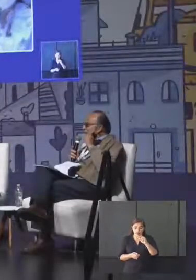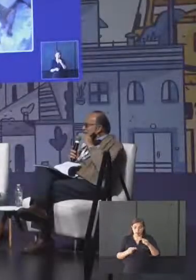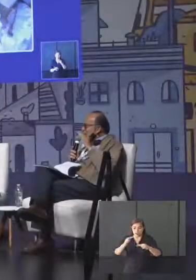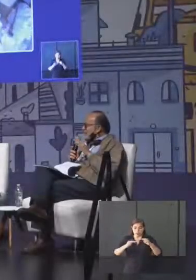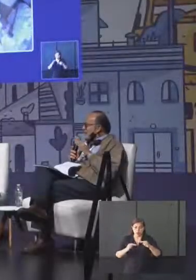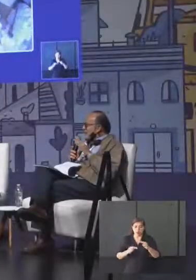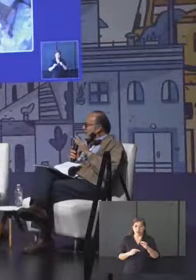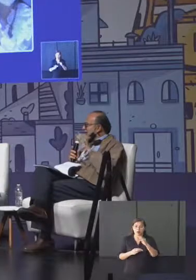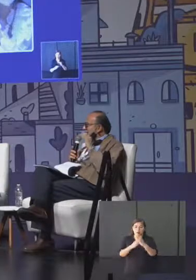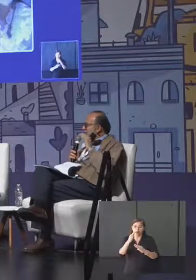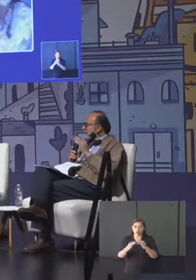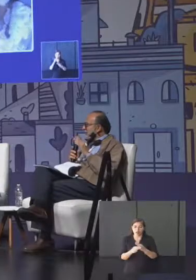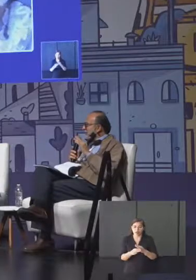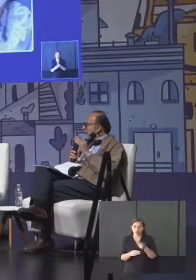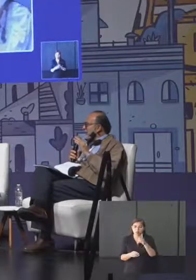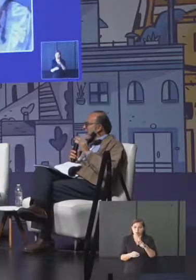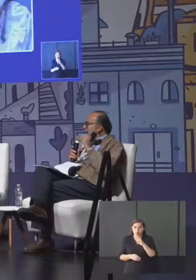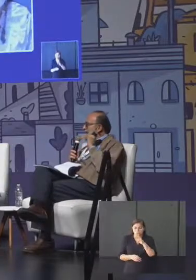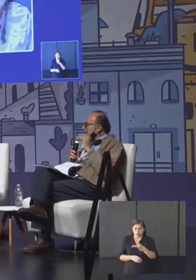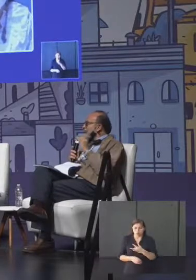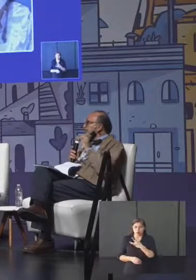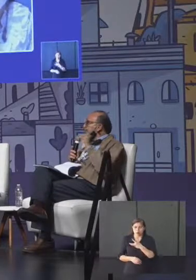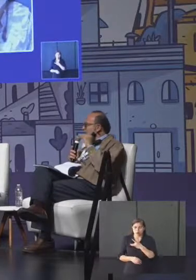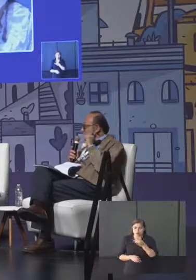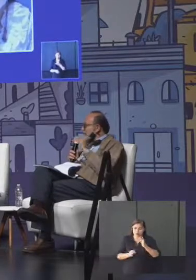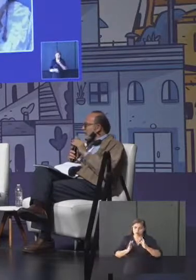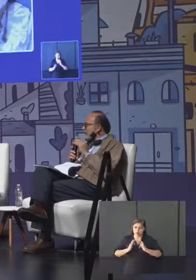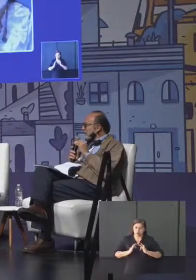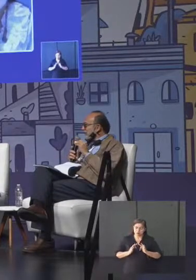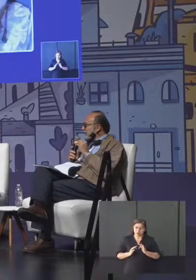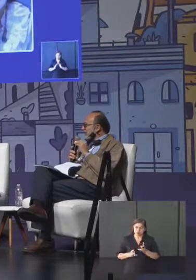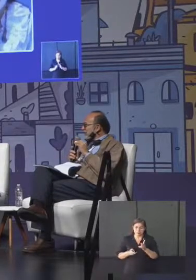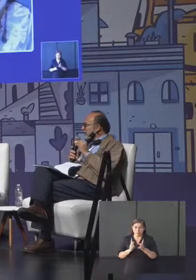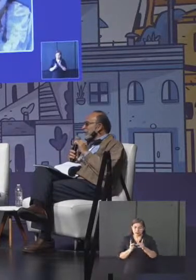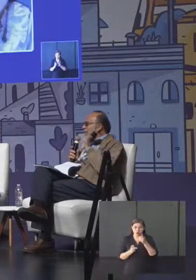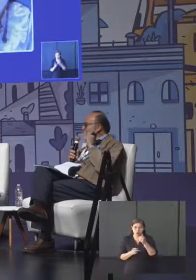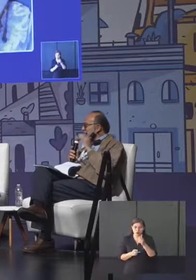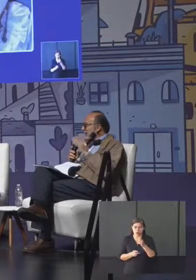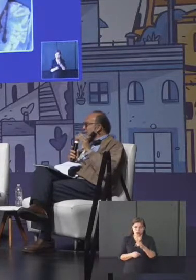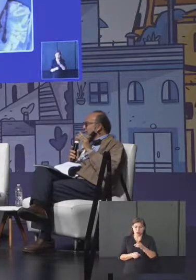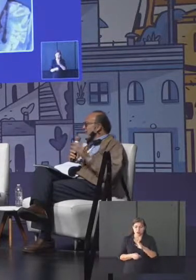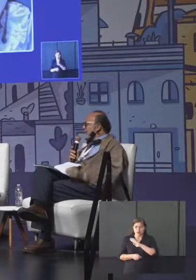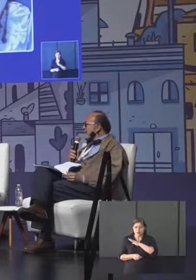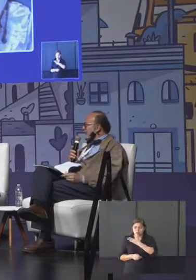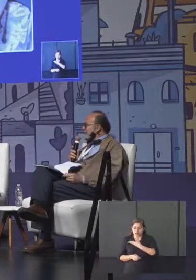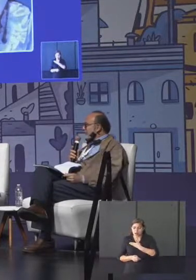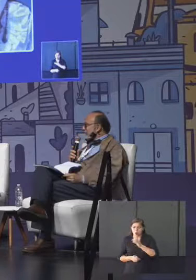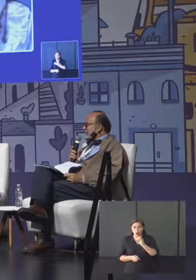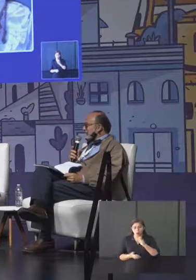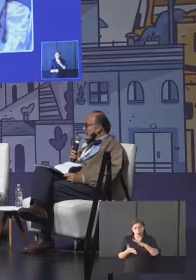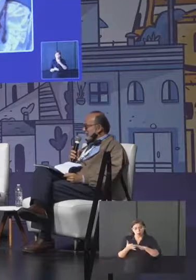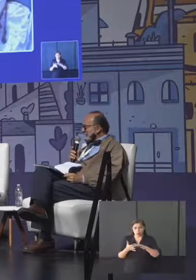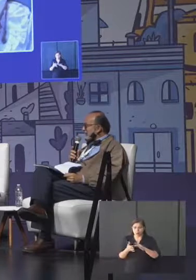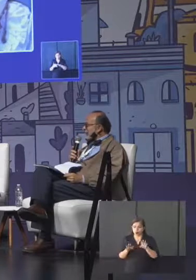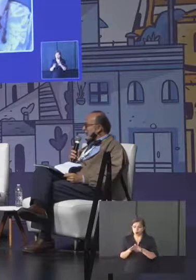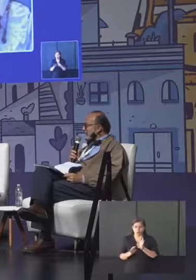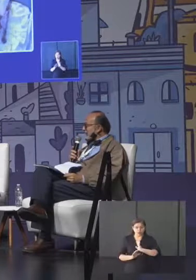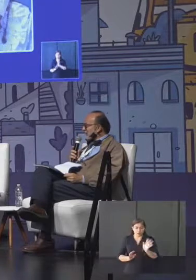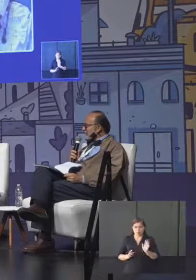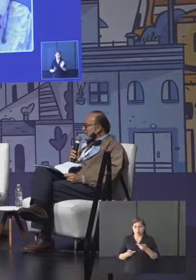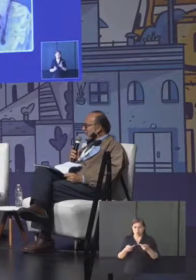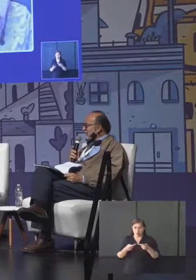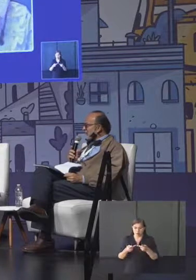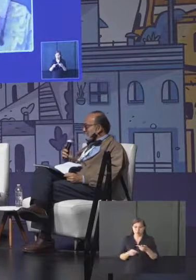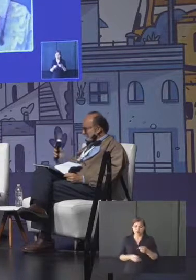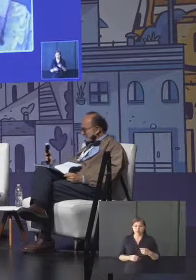Atlante is an observer, an international observer. If you feel comfortable to talk in your perfect Spanish or reading as you